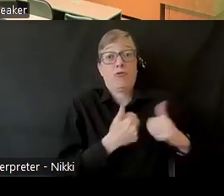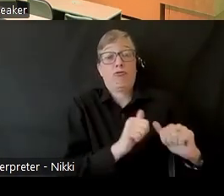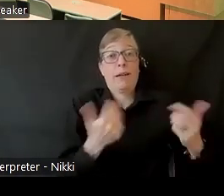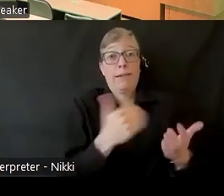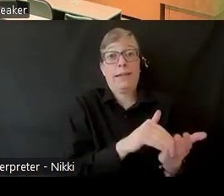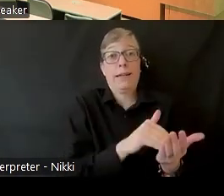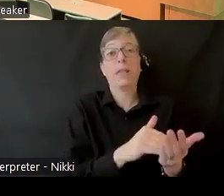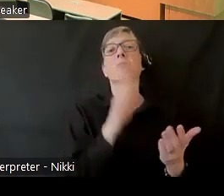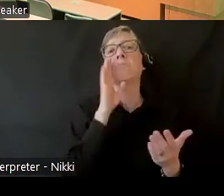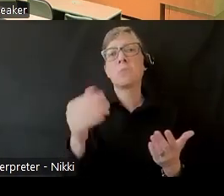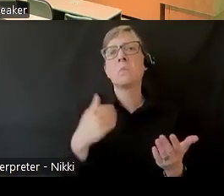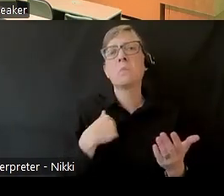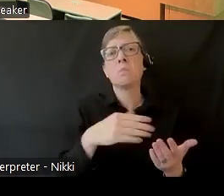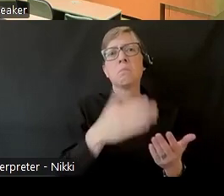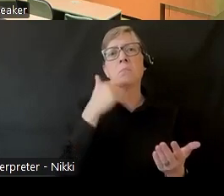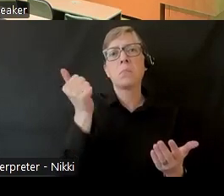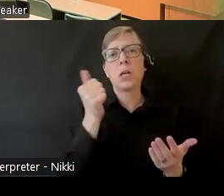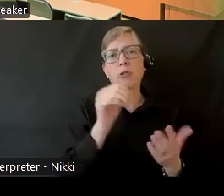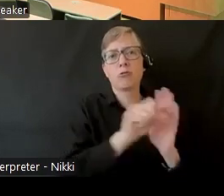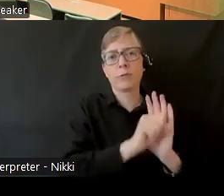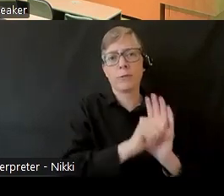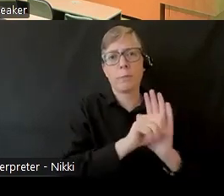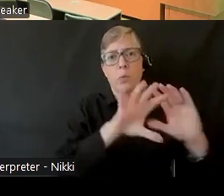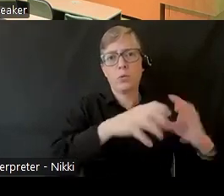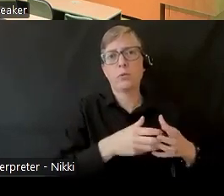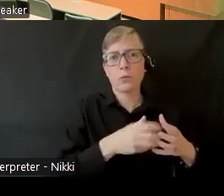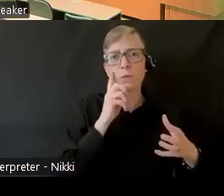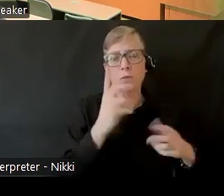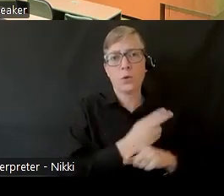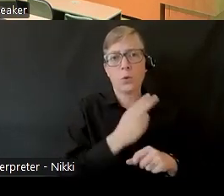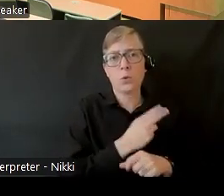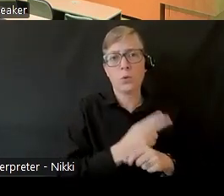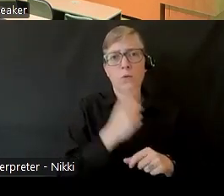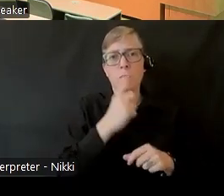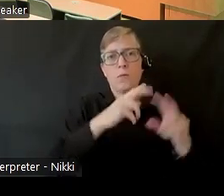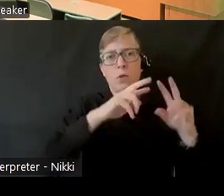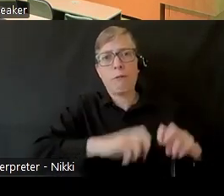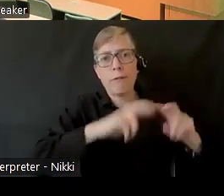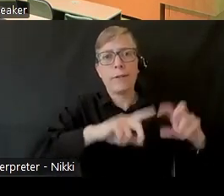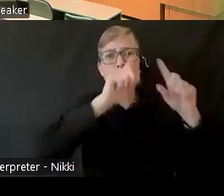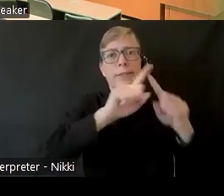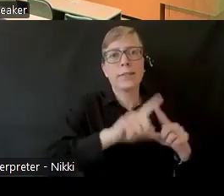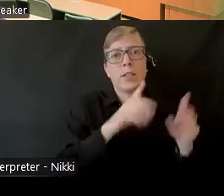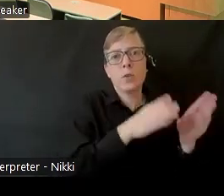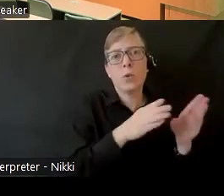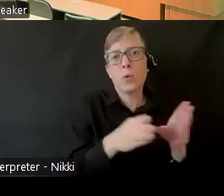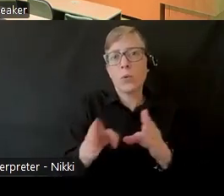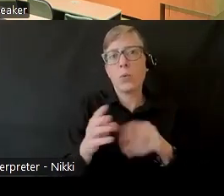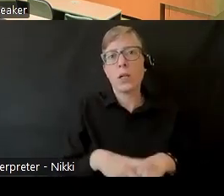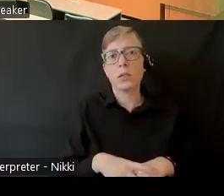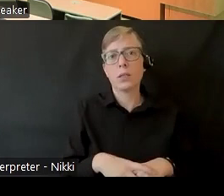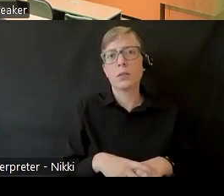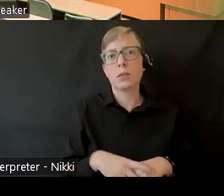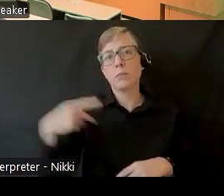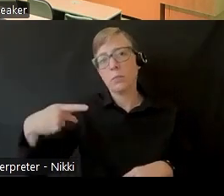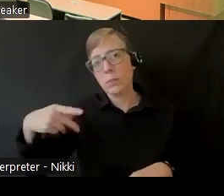better sample size to work off of, which would allow me to actually utilize all these nuances around high deductible health plans and